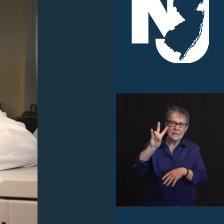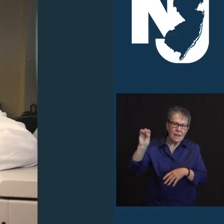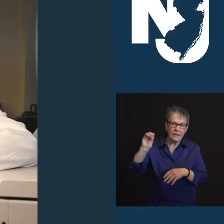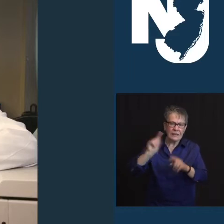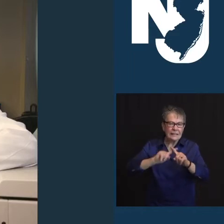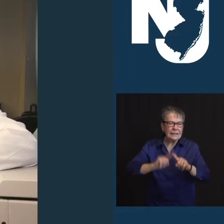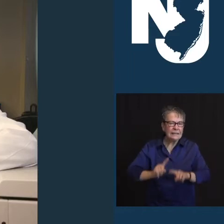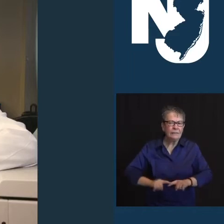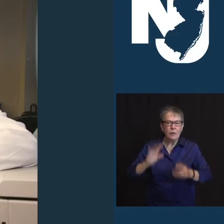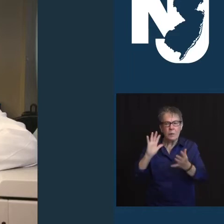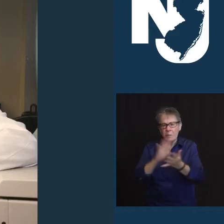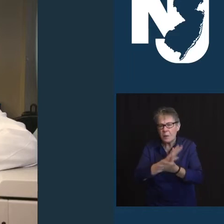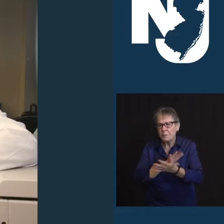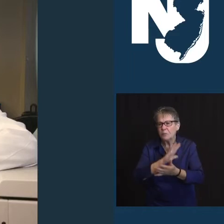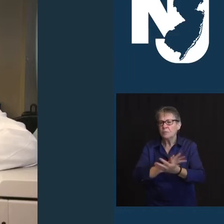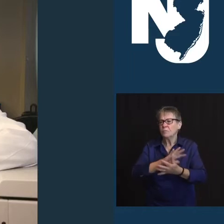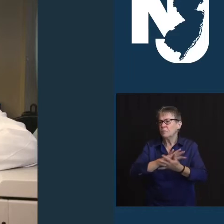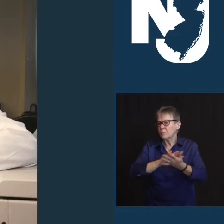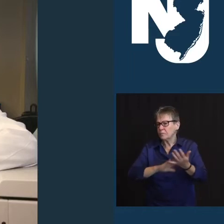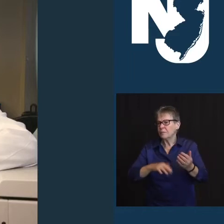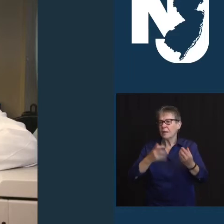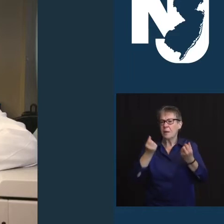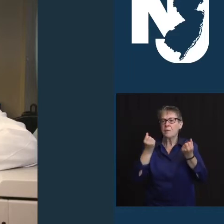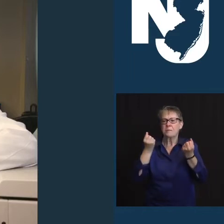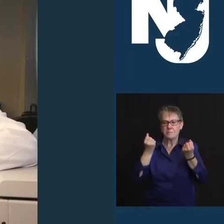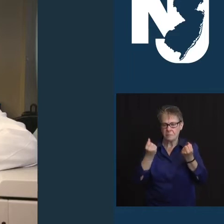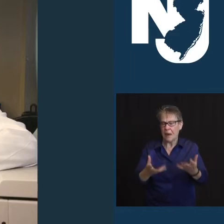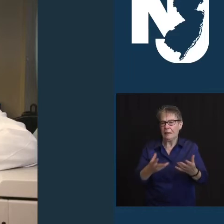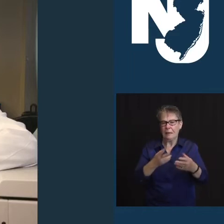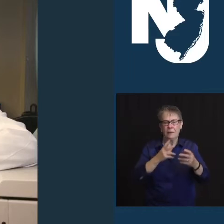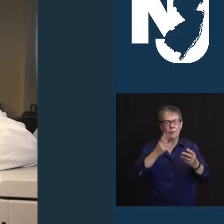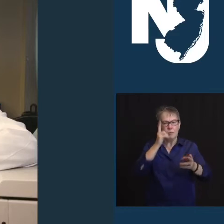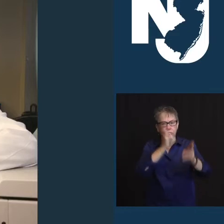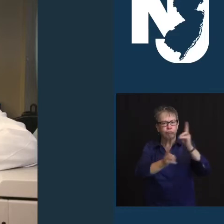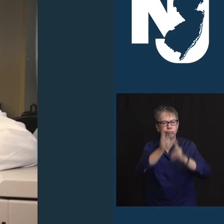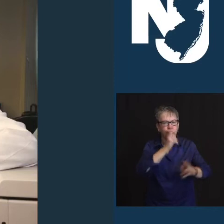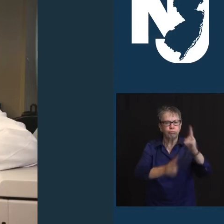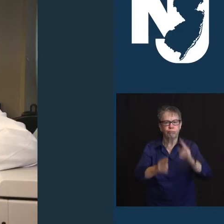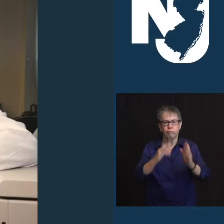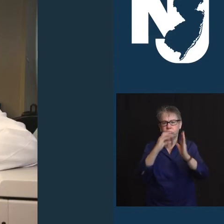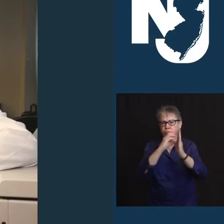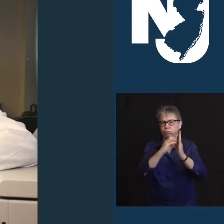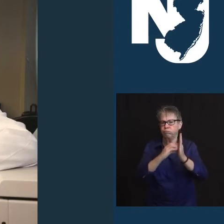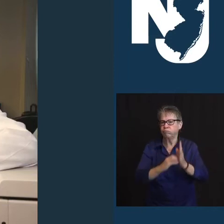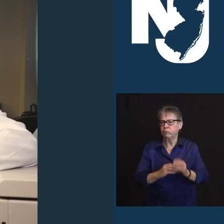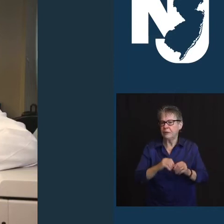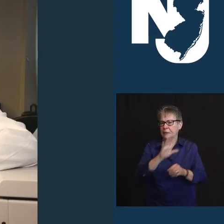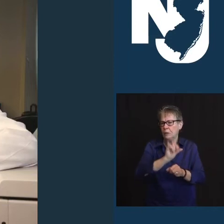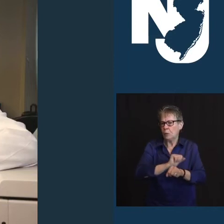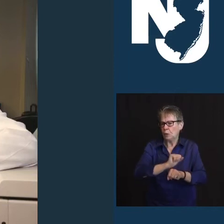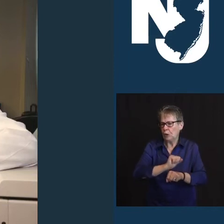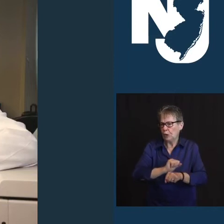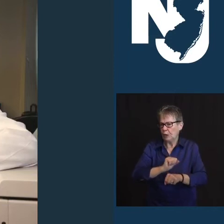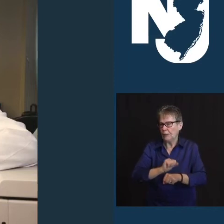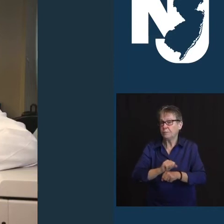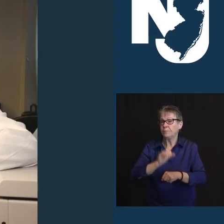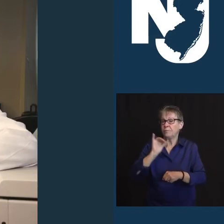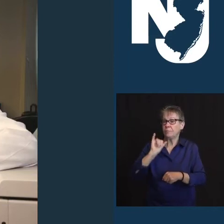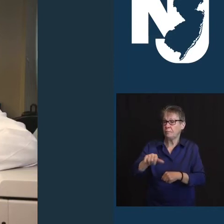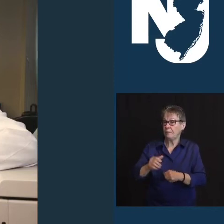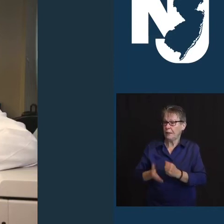1,000 citations in scientific literature. He served as an advisor to the Food and Drug Administration and helped guide the work of